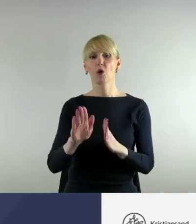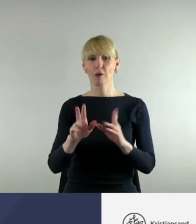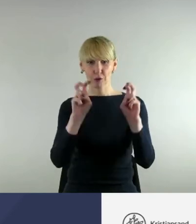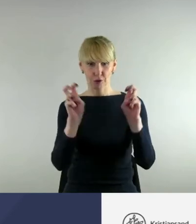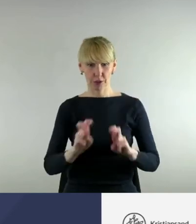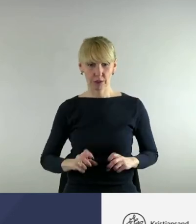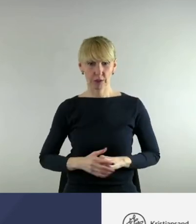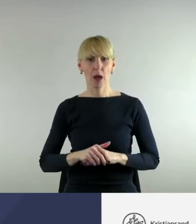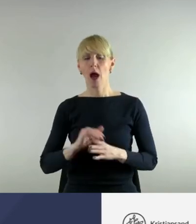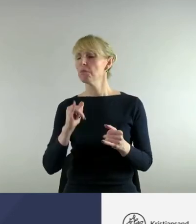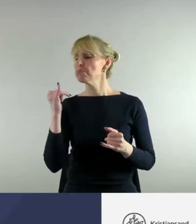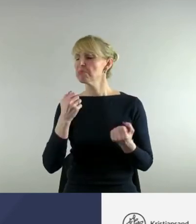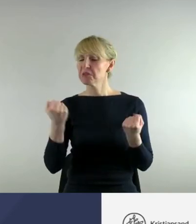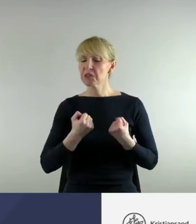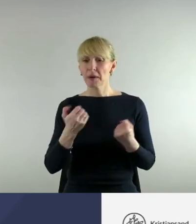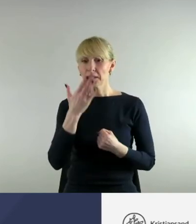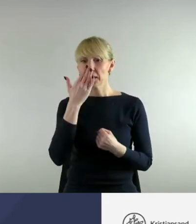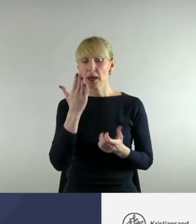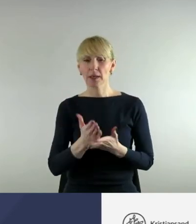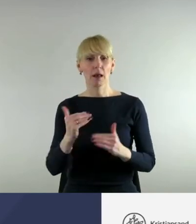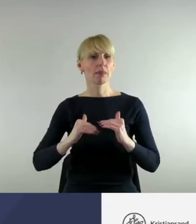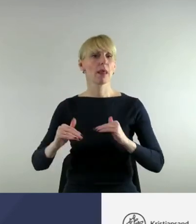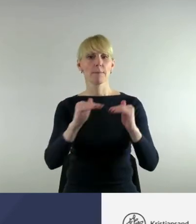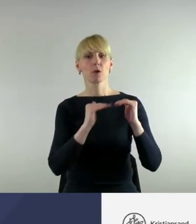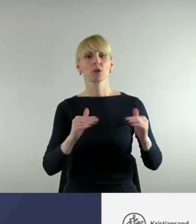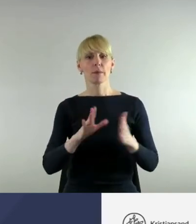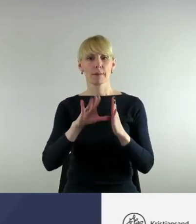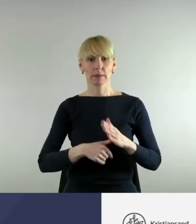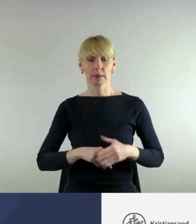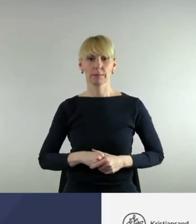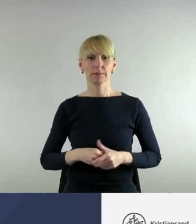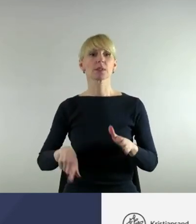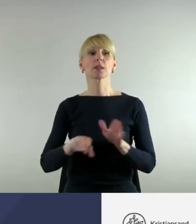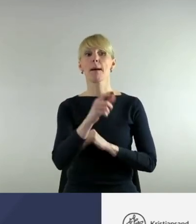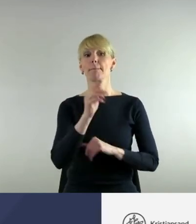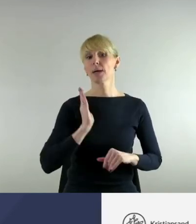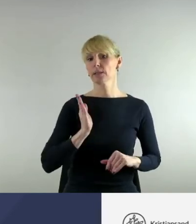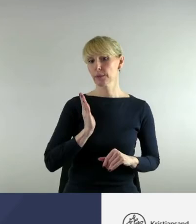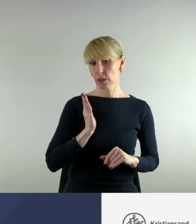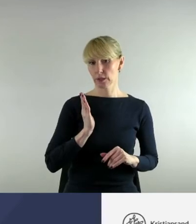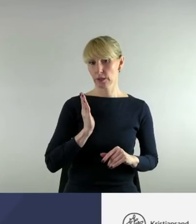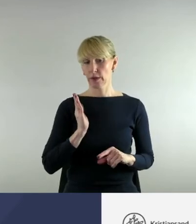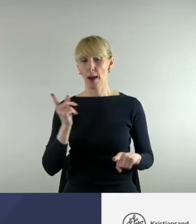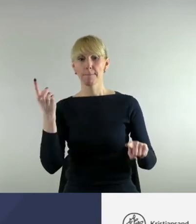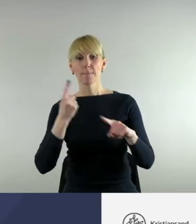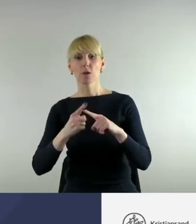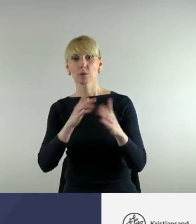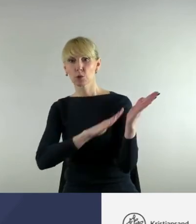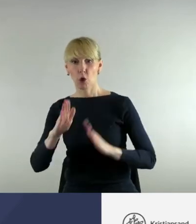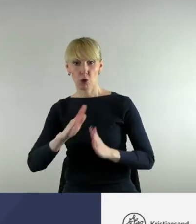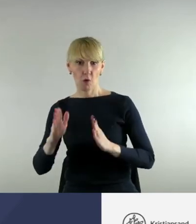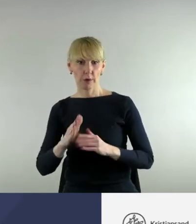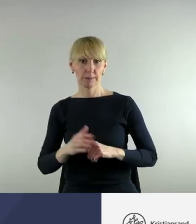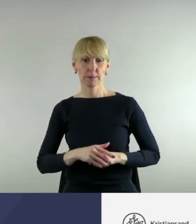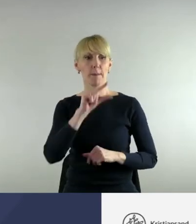It is called translated into English, emergency preparedness, and we'll see what are the activities on the level of the city for the safety